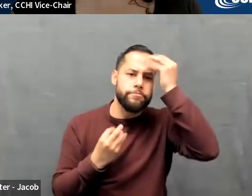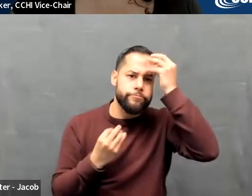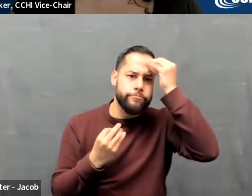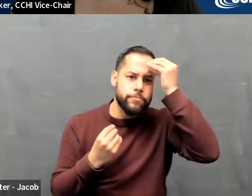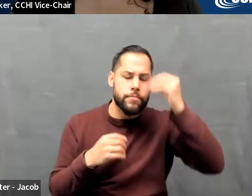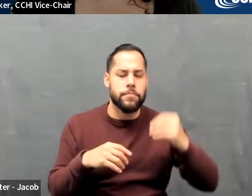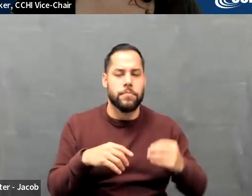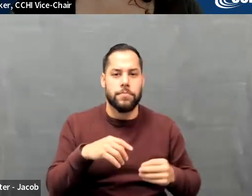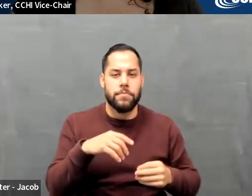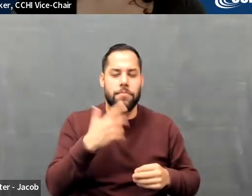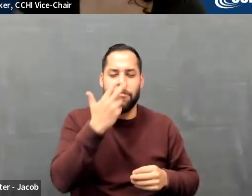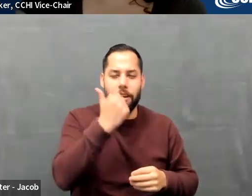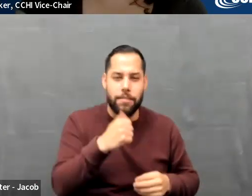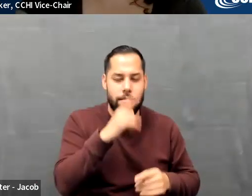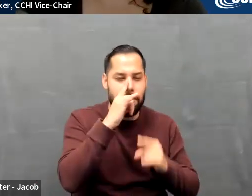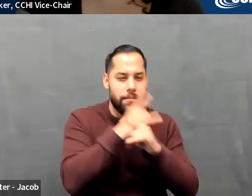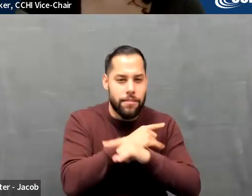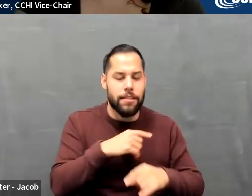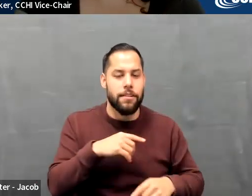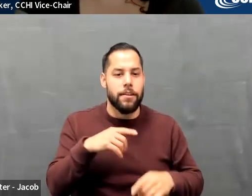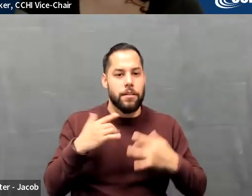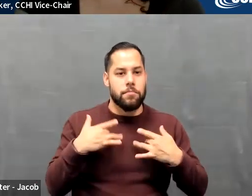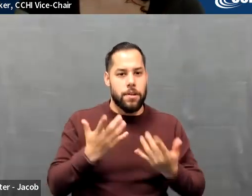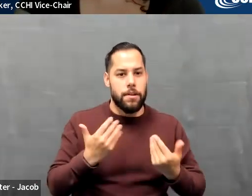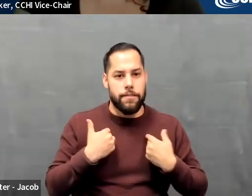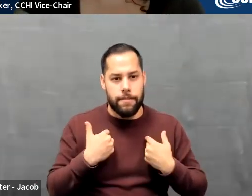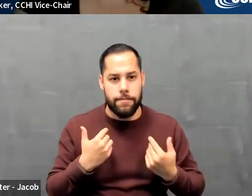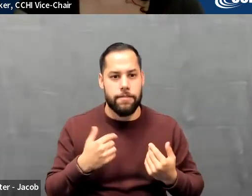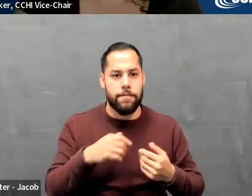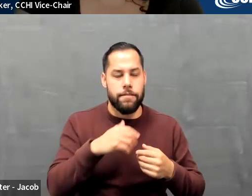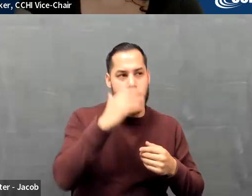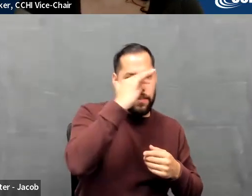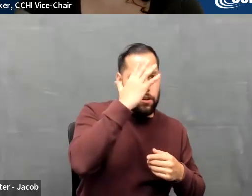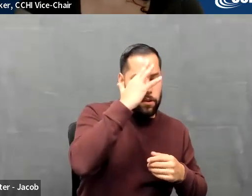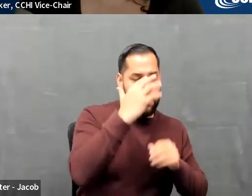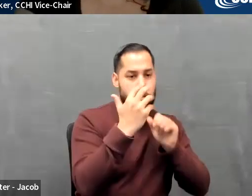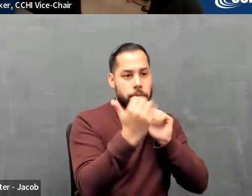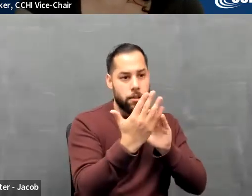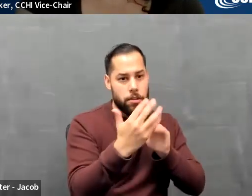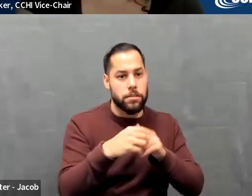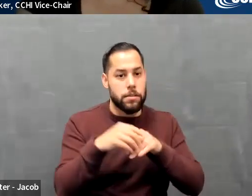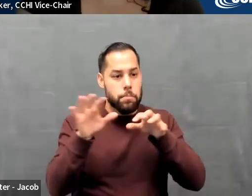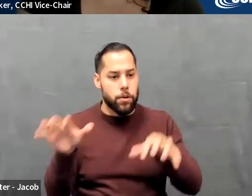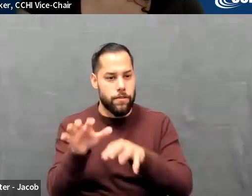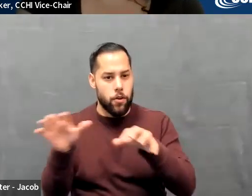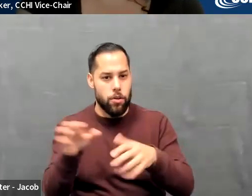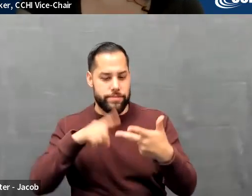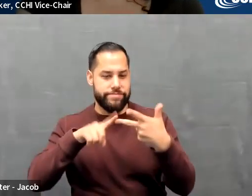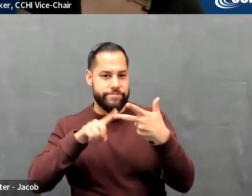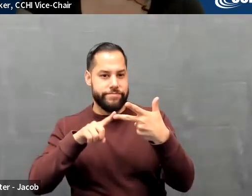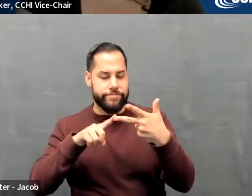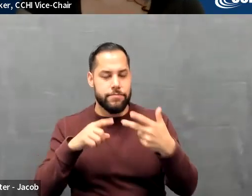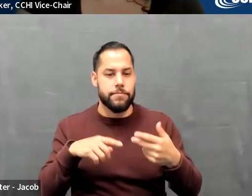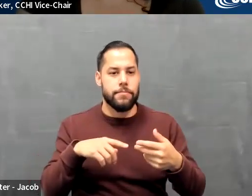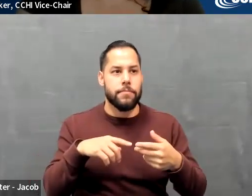it's so funny because, you know, usually there's a lot of theory, methodology, performance. Performance is the last one. And I